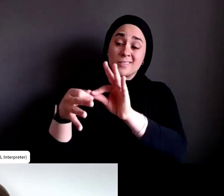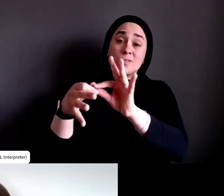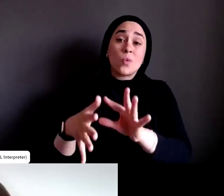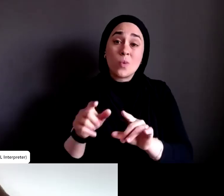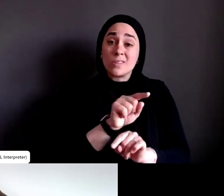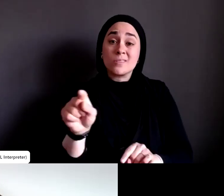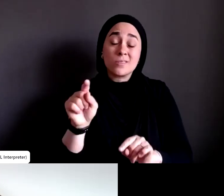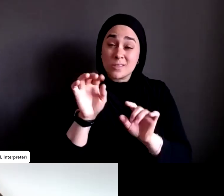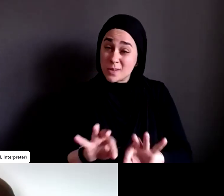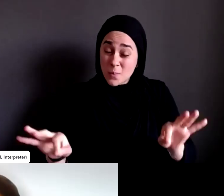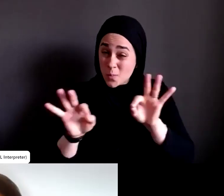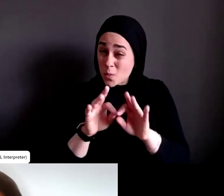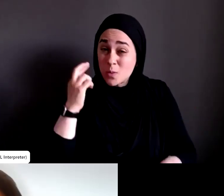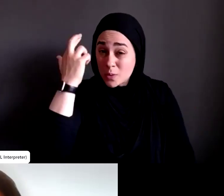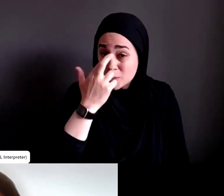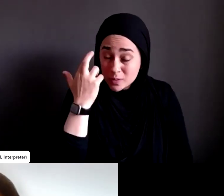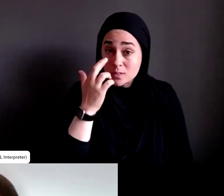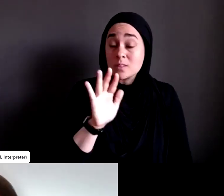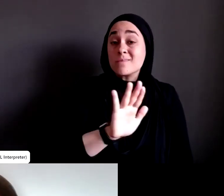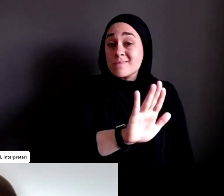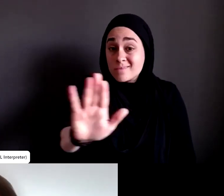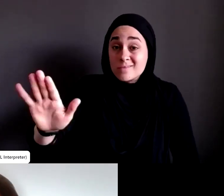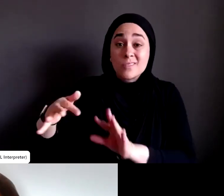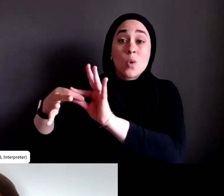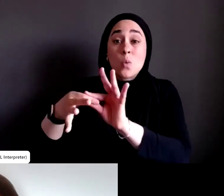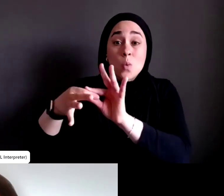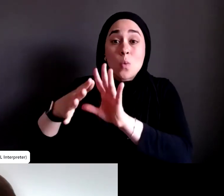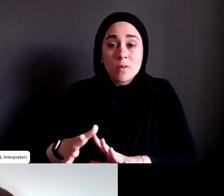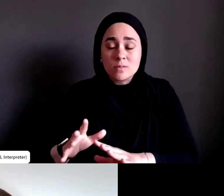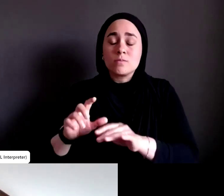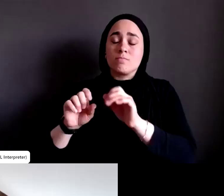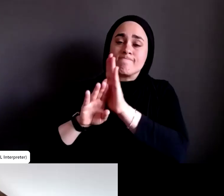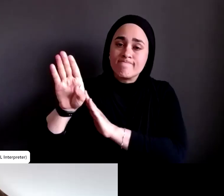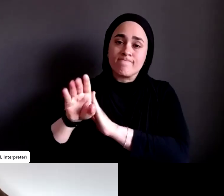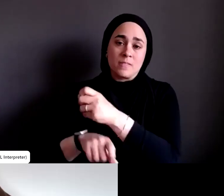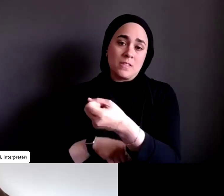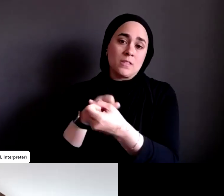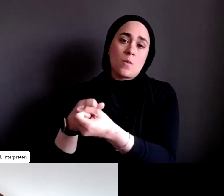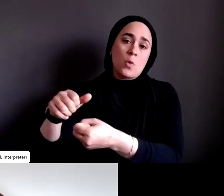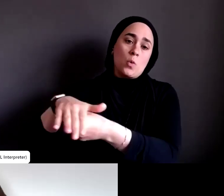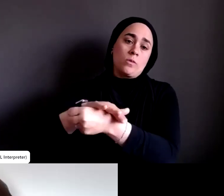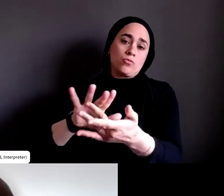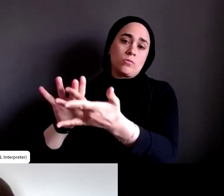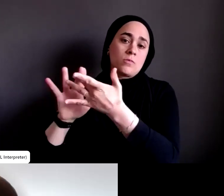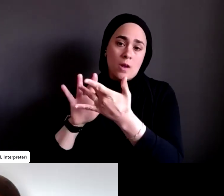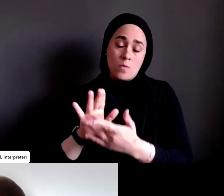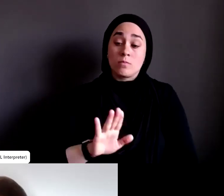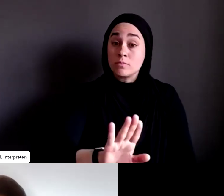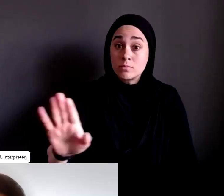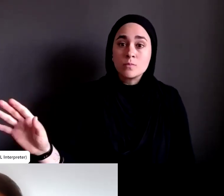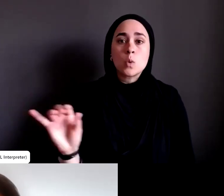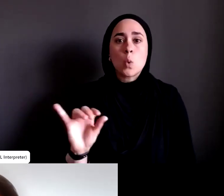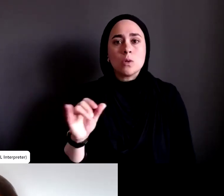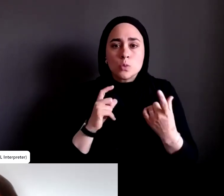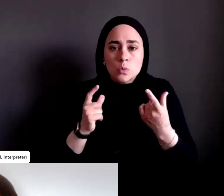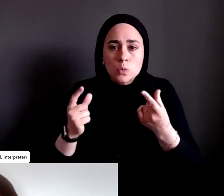is them that create and support the local and regional networks. It is them that also do and